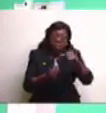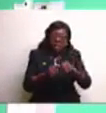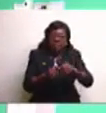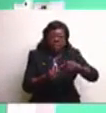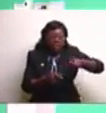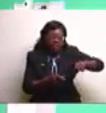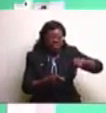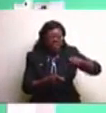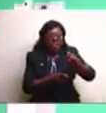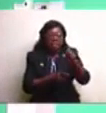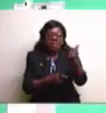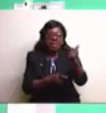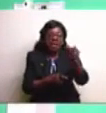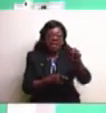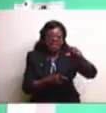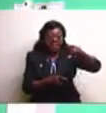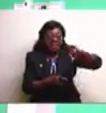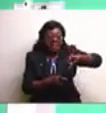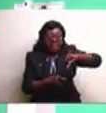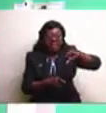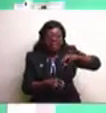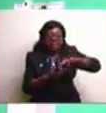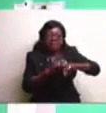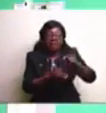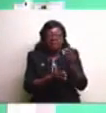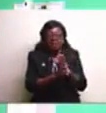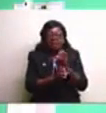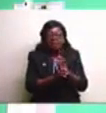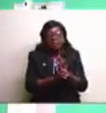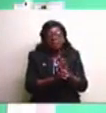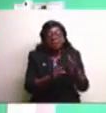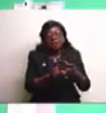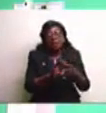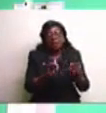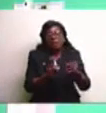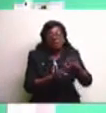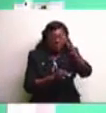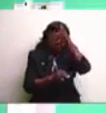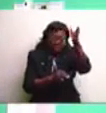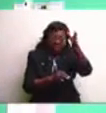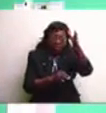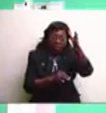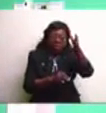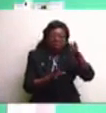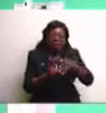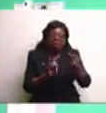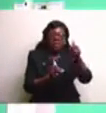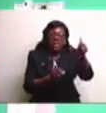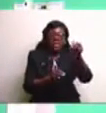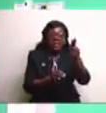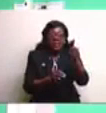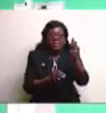gas in the tanks of the father of the member for Anniston, A.E. Hanna, Sir